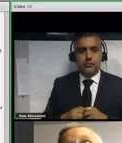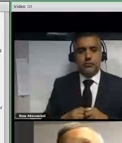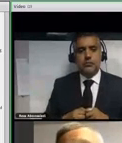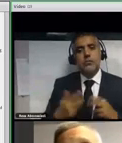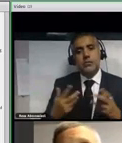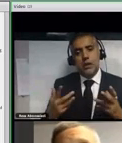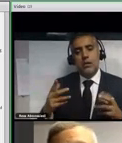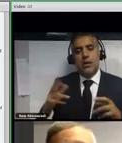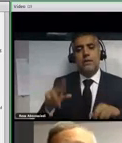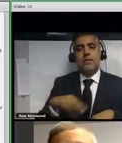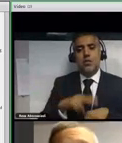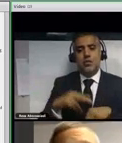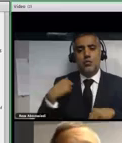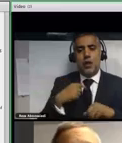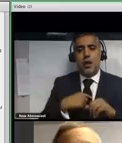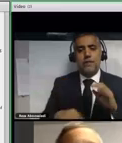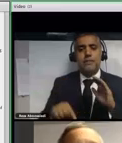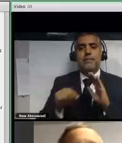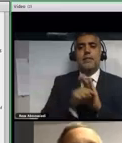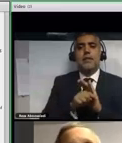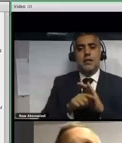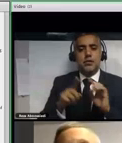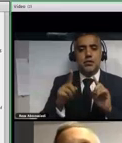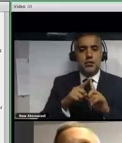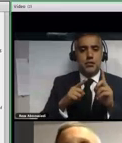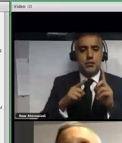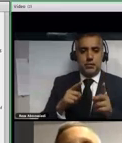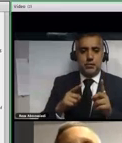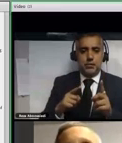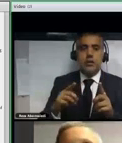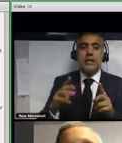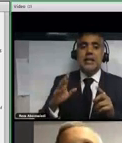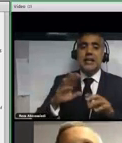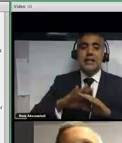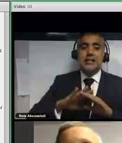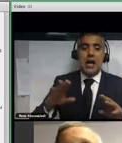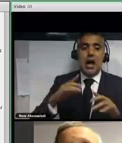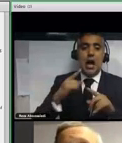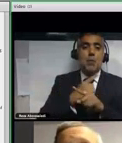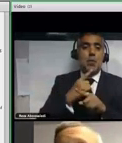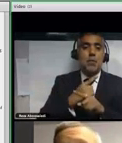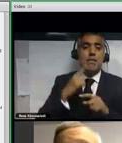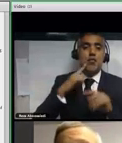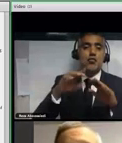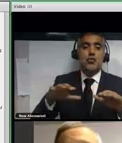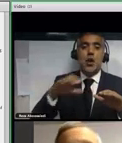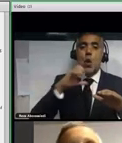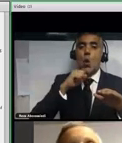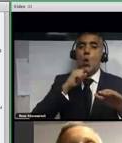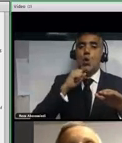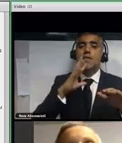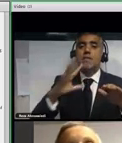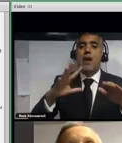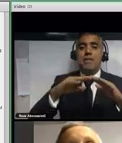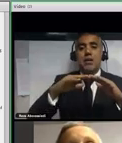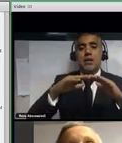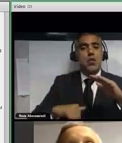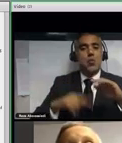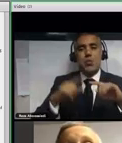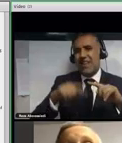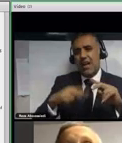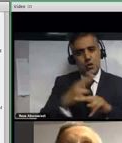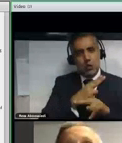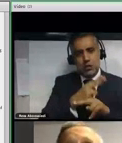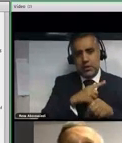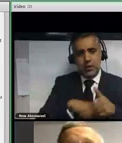There are shortcomings to the Washington Group questions. First, it's not appropriate for children under age 5. You can't use them. And